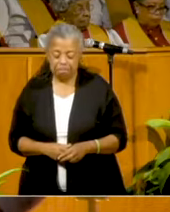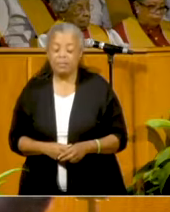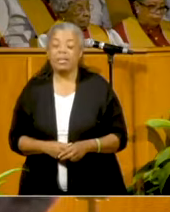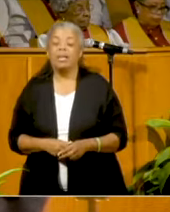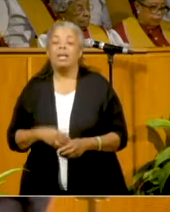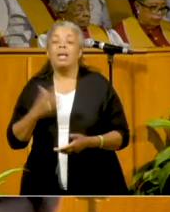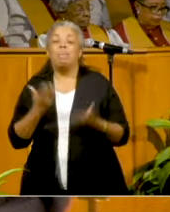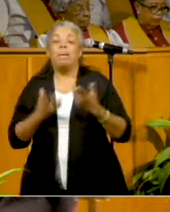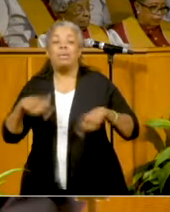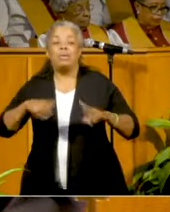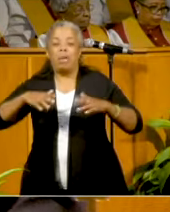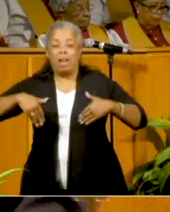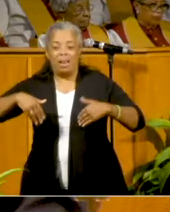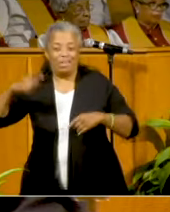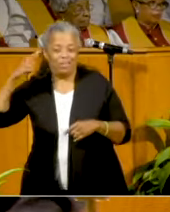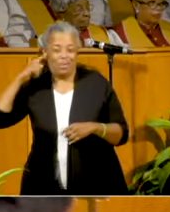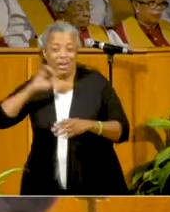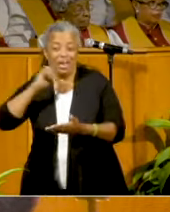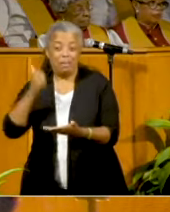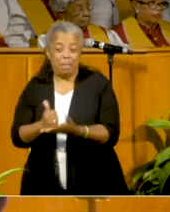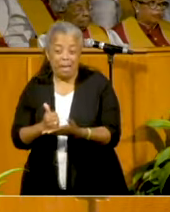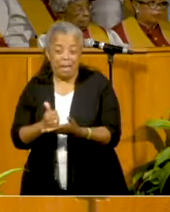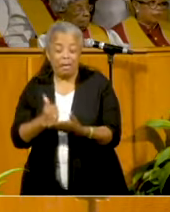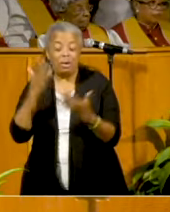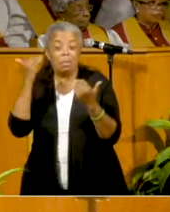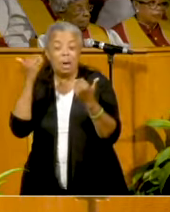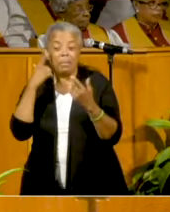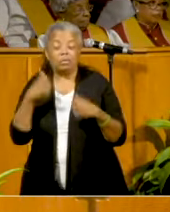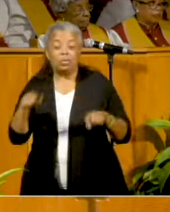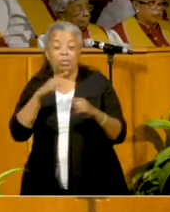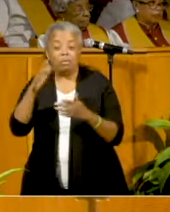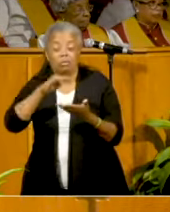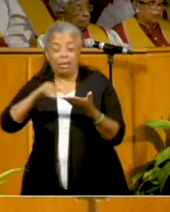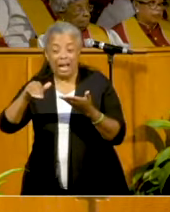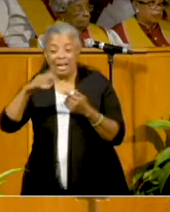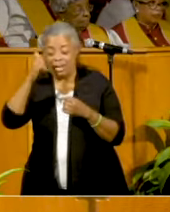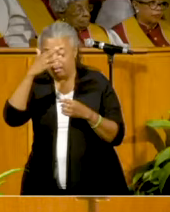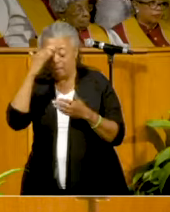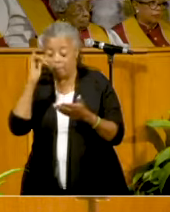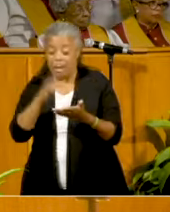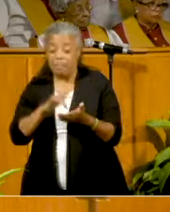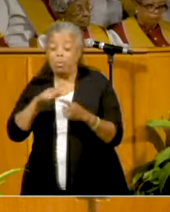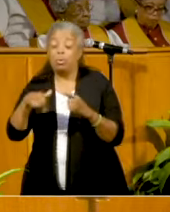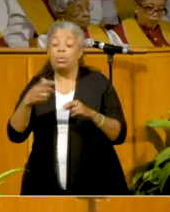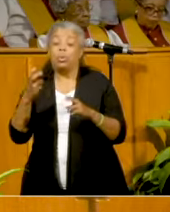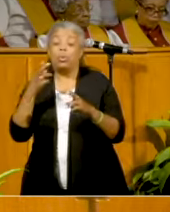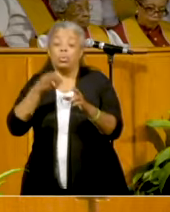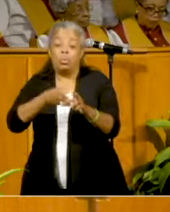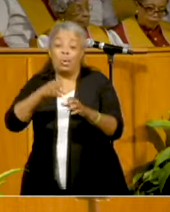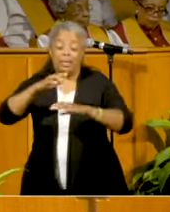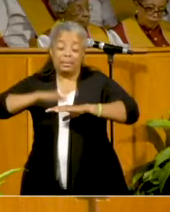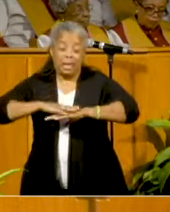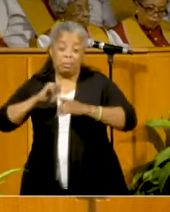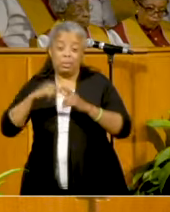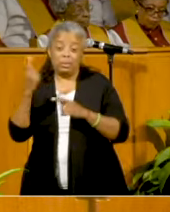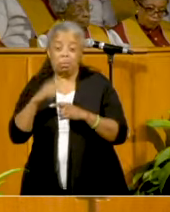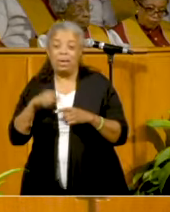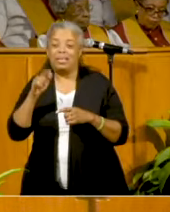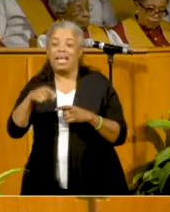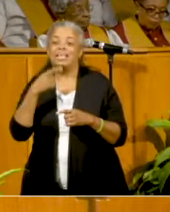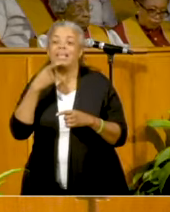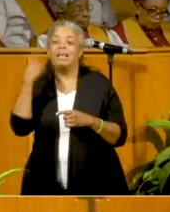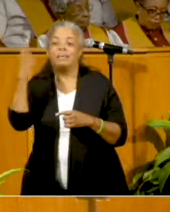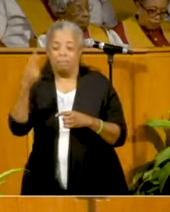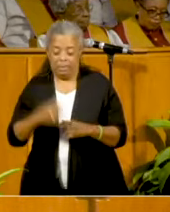even thought amen is because you have forgotten that in the Bible, when you sit at a table with someone, that's